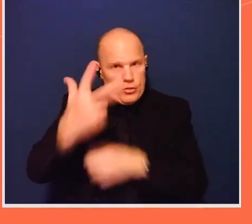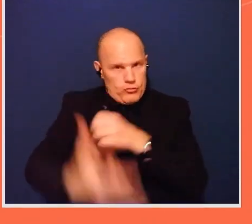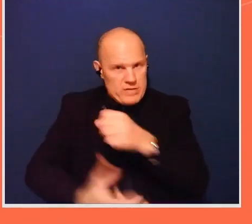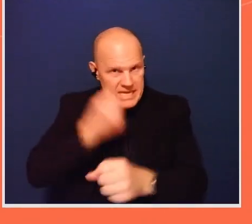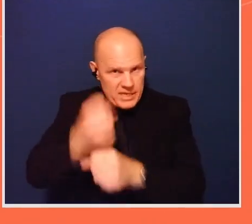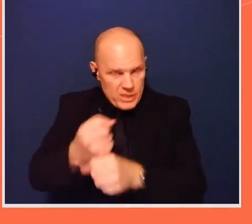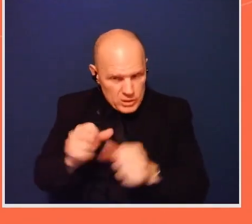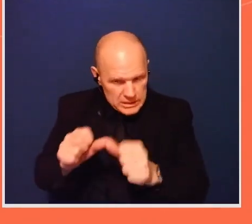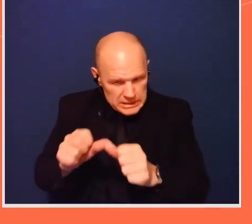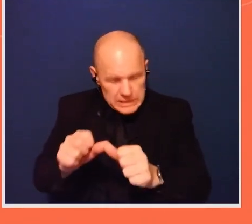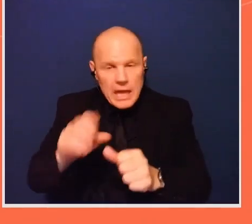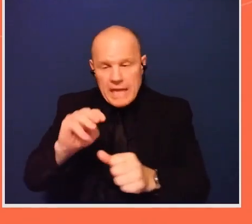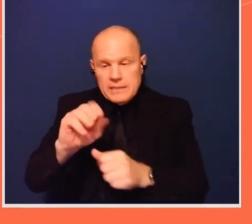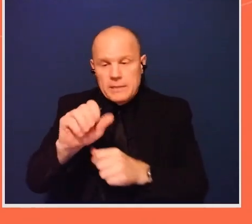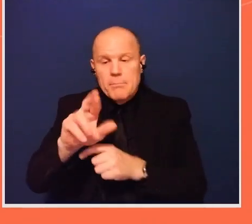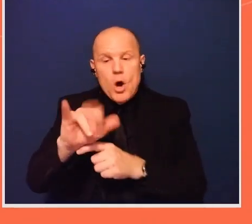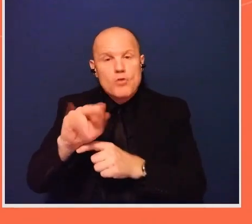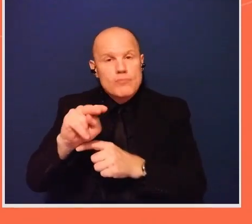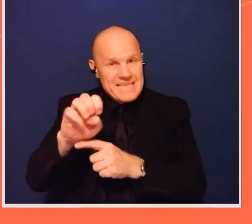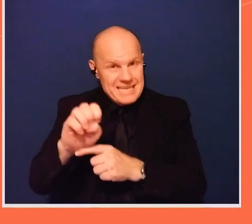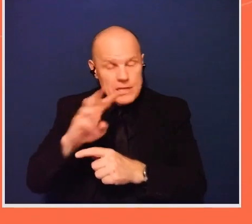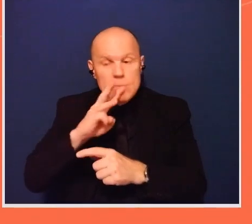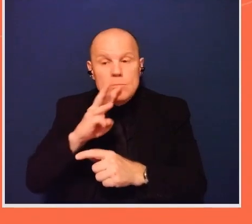and build collaborative partnerships,